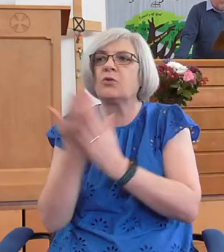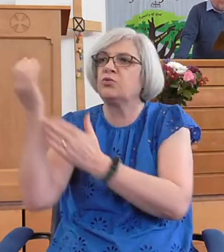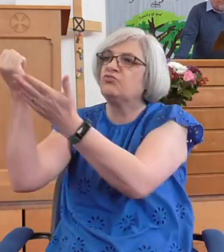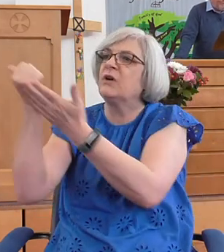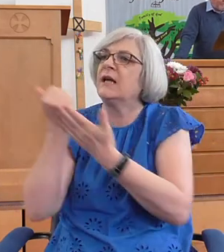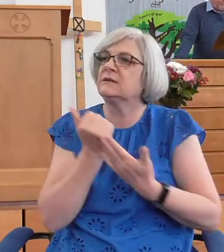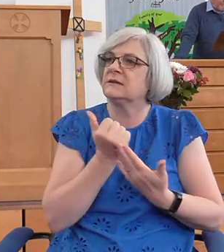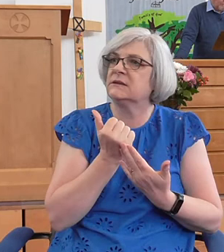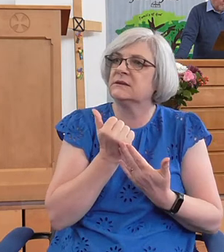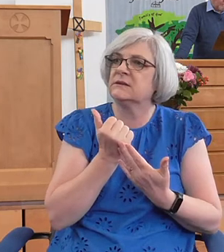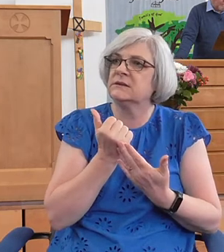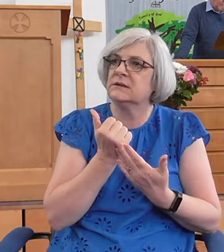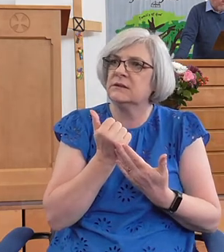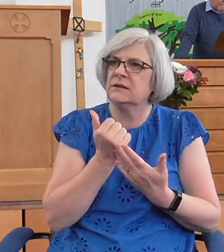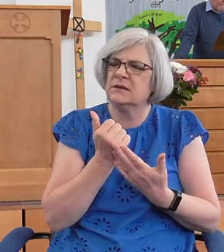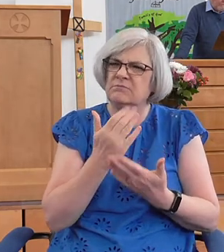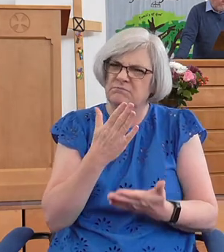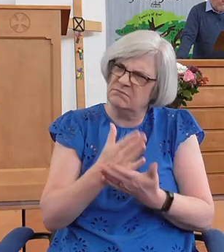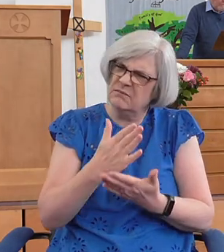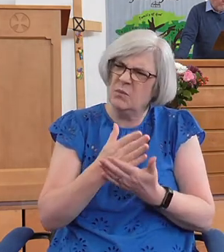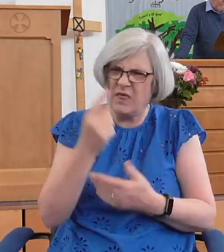thought?